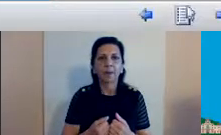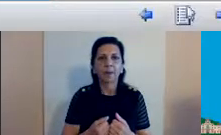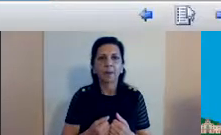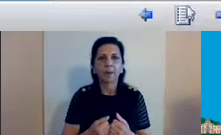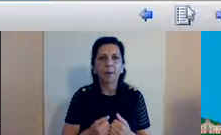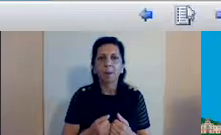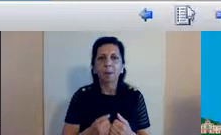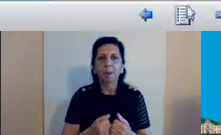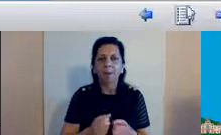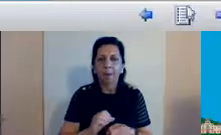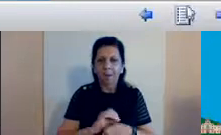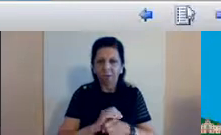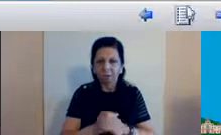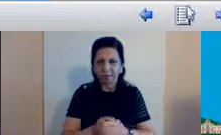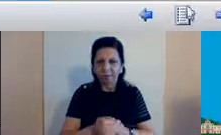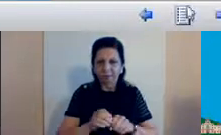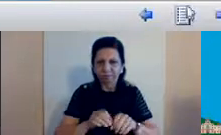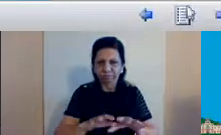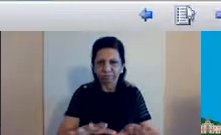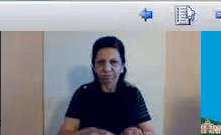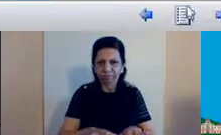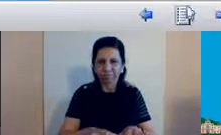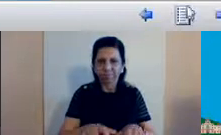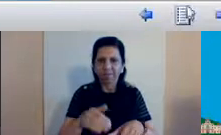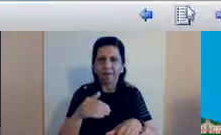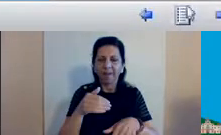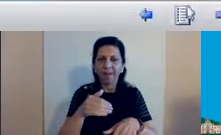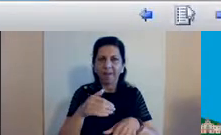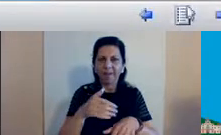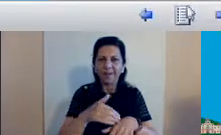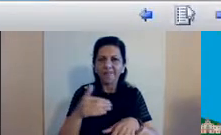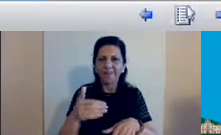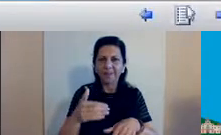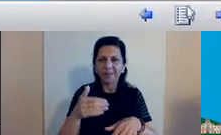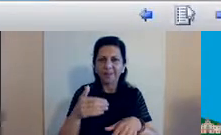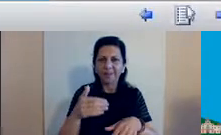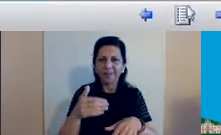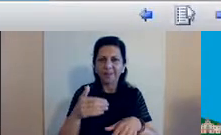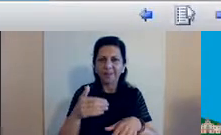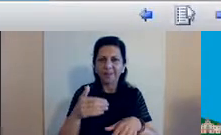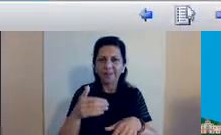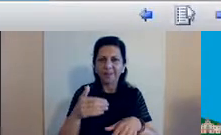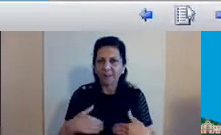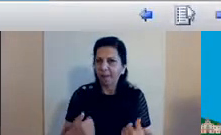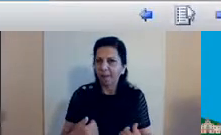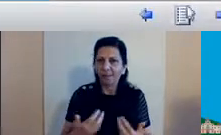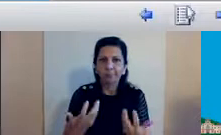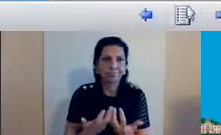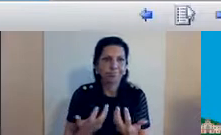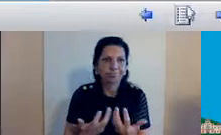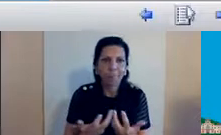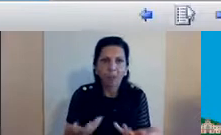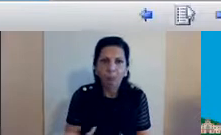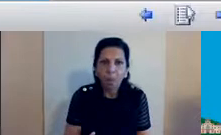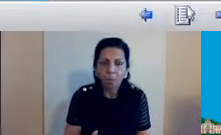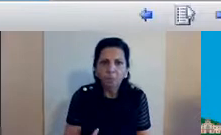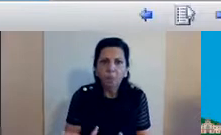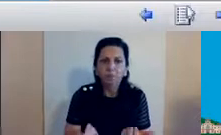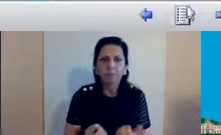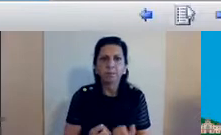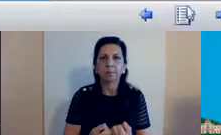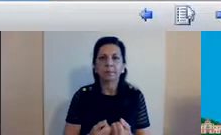has done with regards to mental ill health? What do we think the consequences in terms of mental well-being have